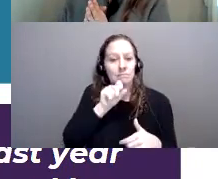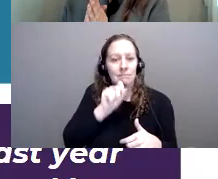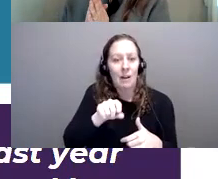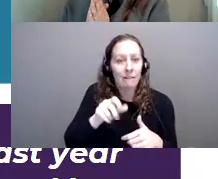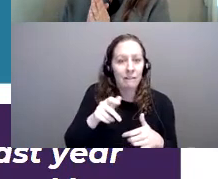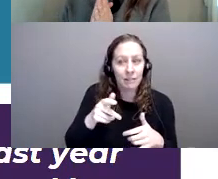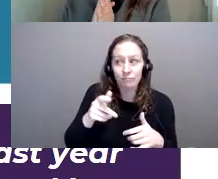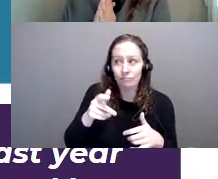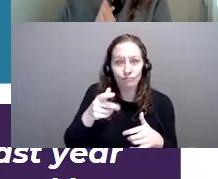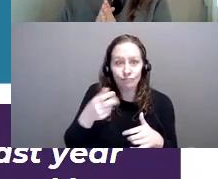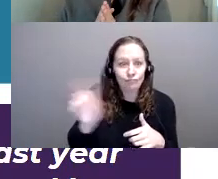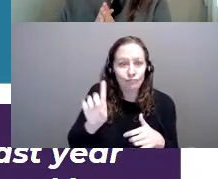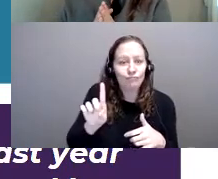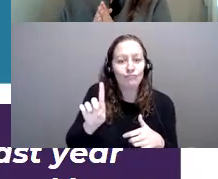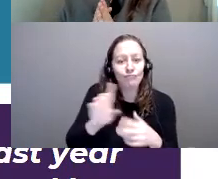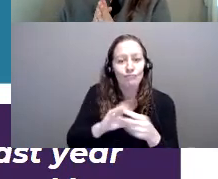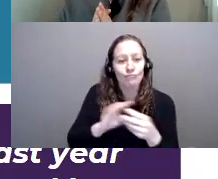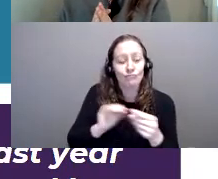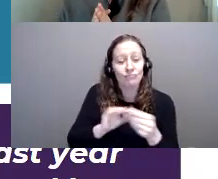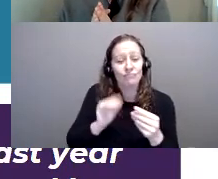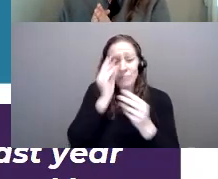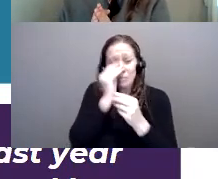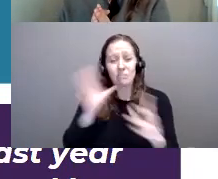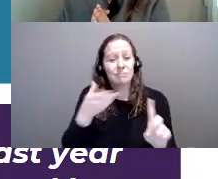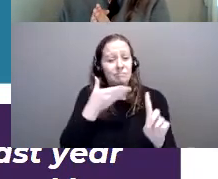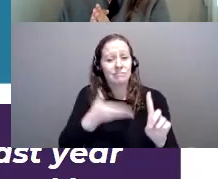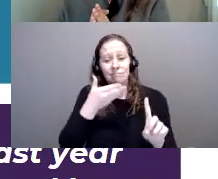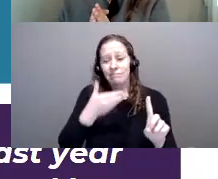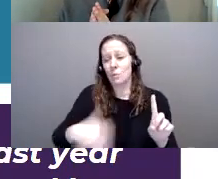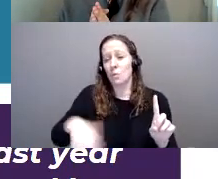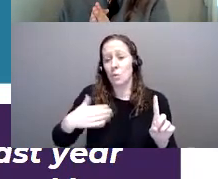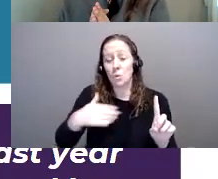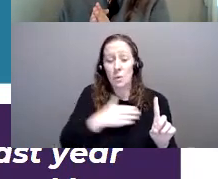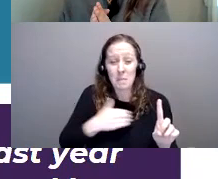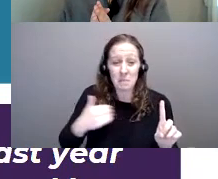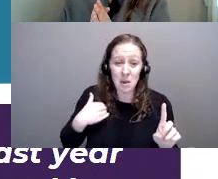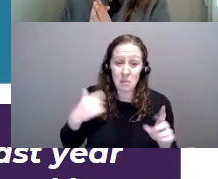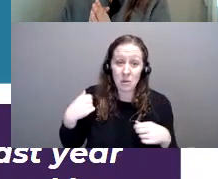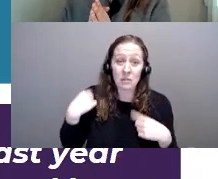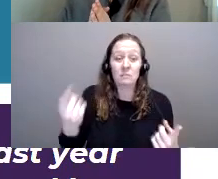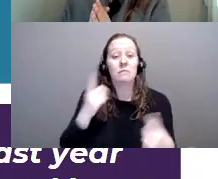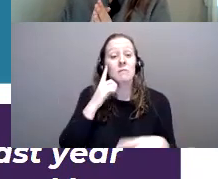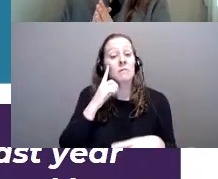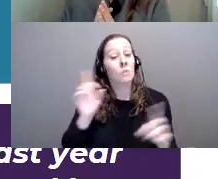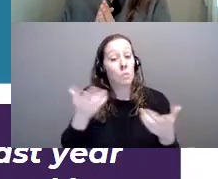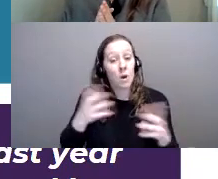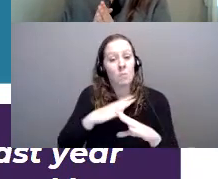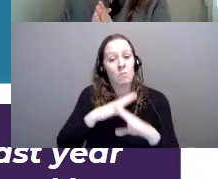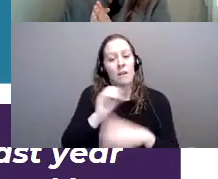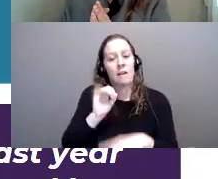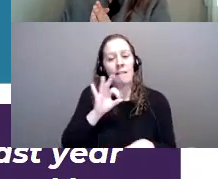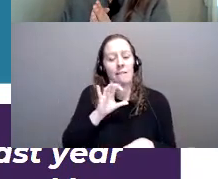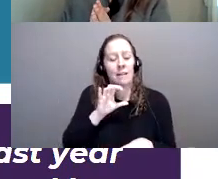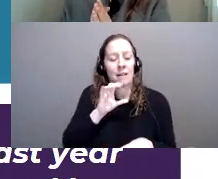do want to highlight that Susan has been an extremely long-standing member of the Prevention of Elder Abuse Committee